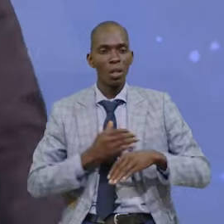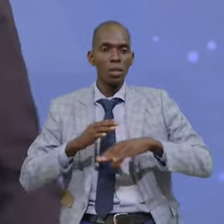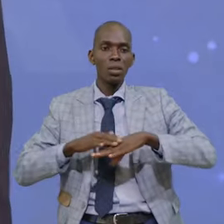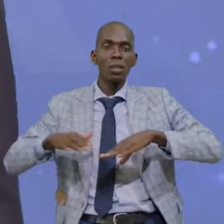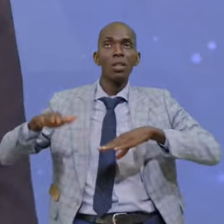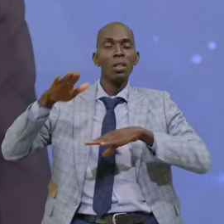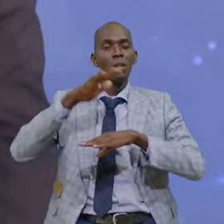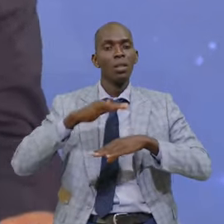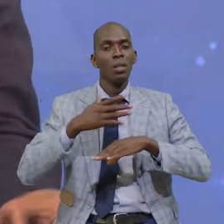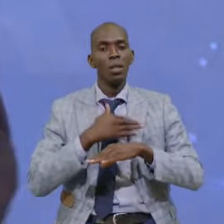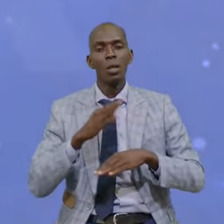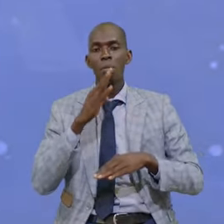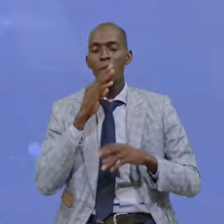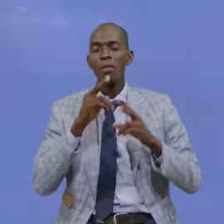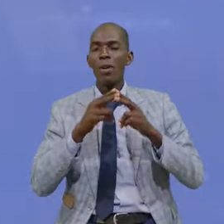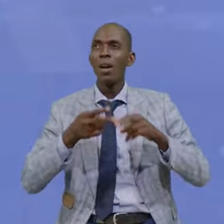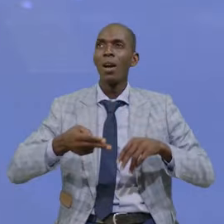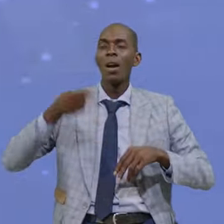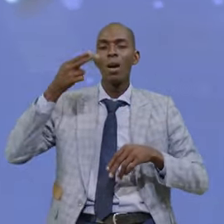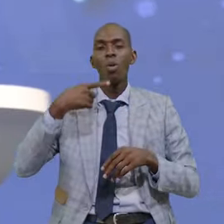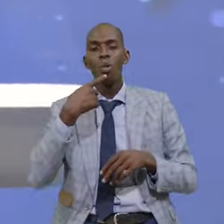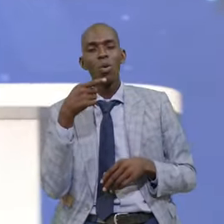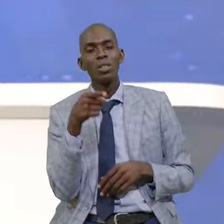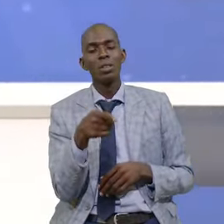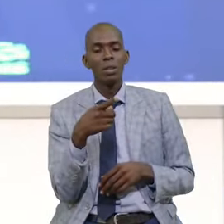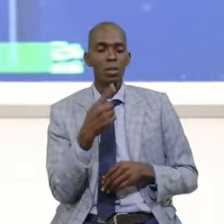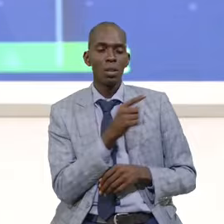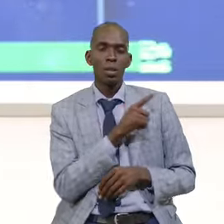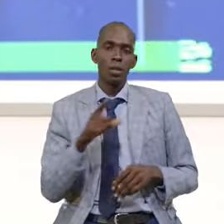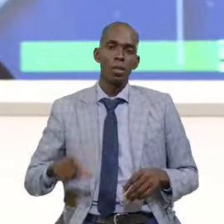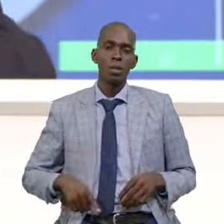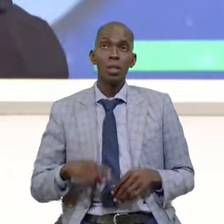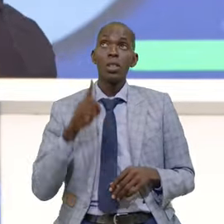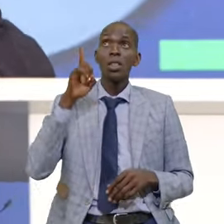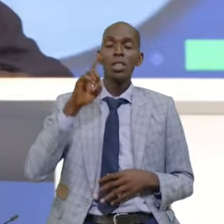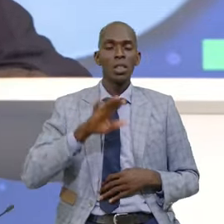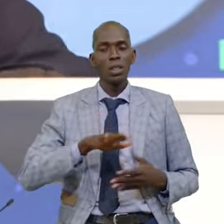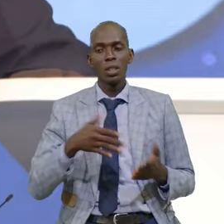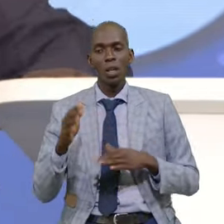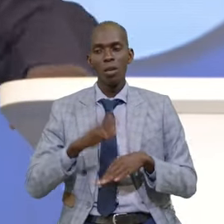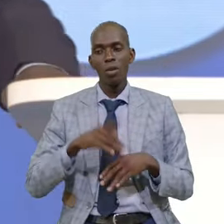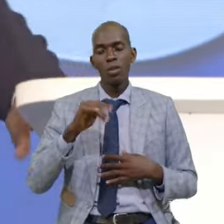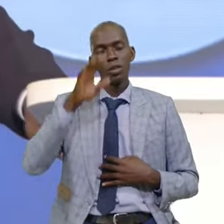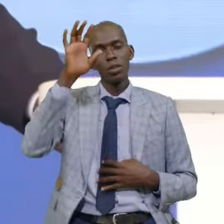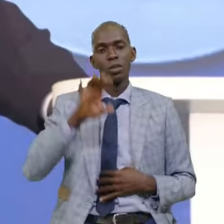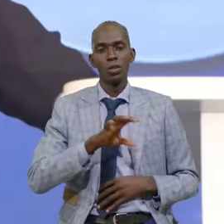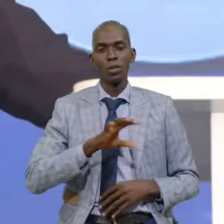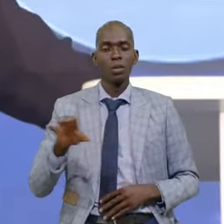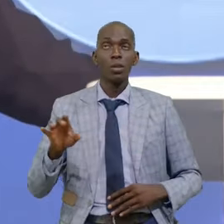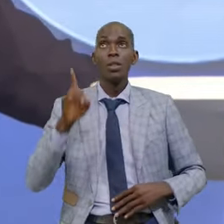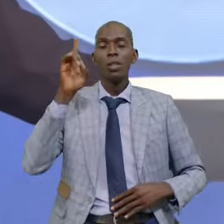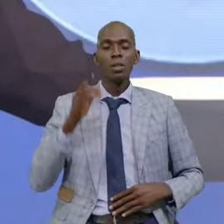very high. That's the Lord. He died on the cross. He was buried. And he